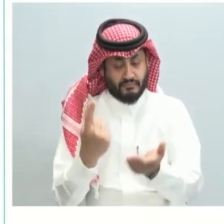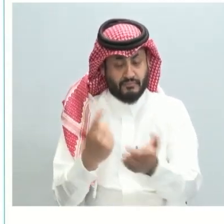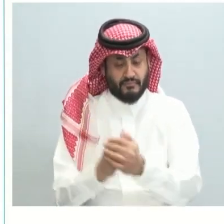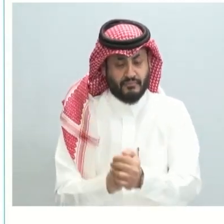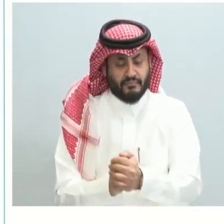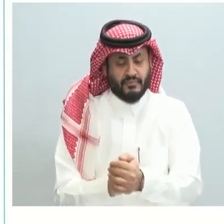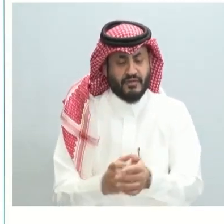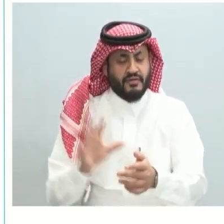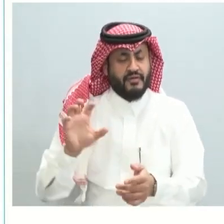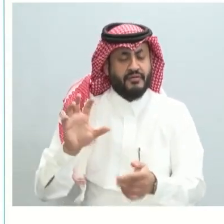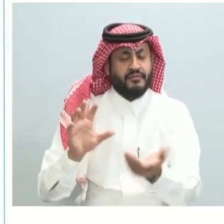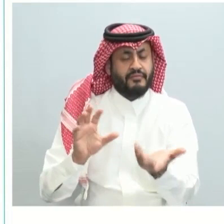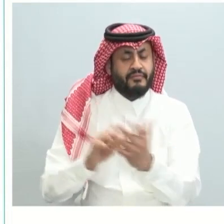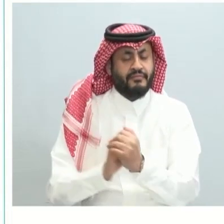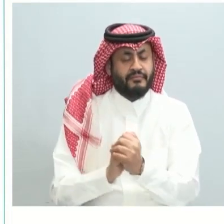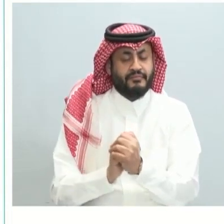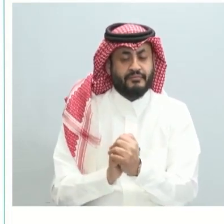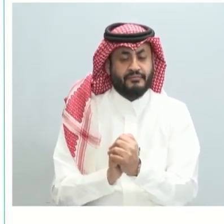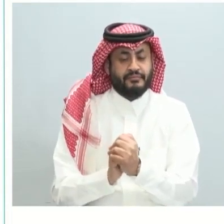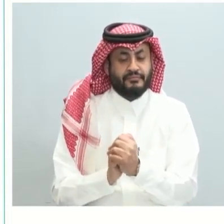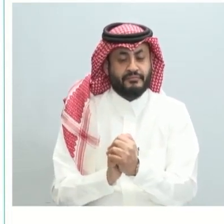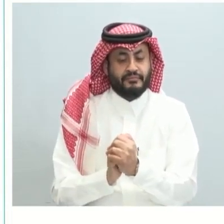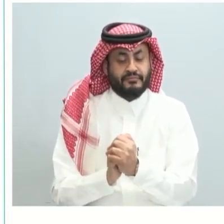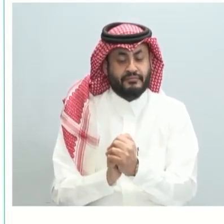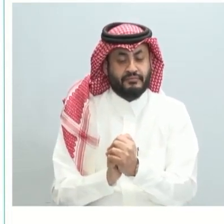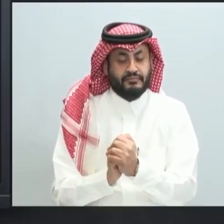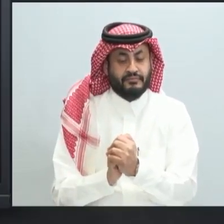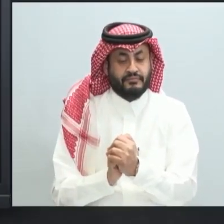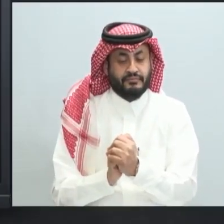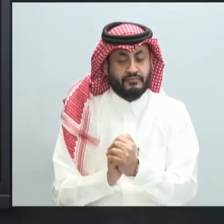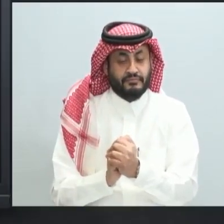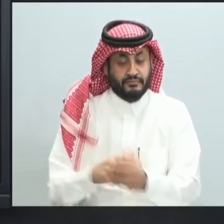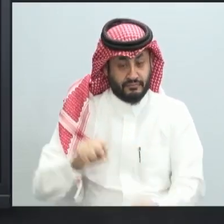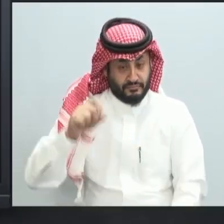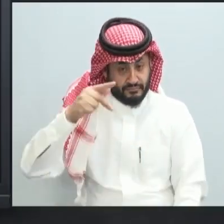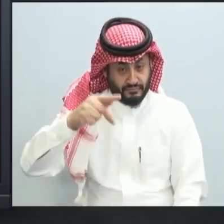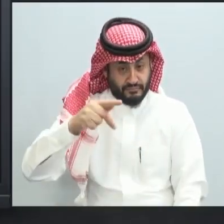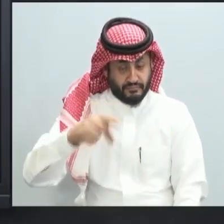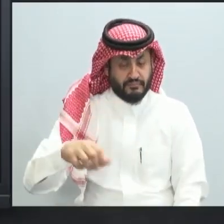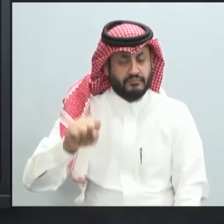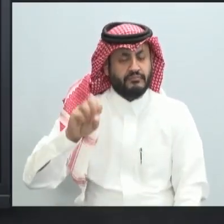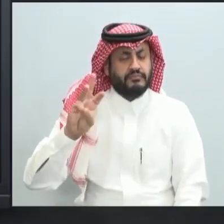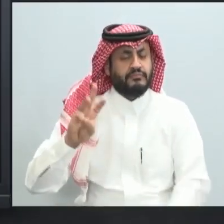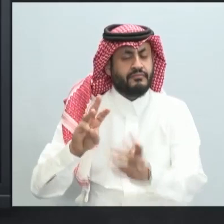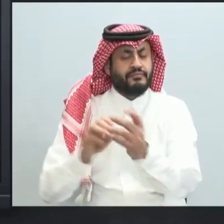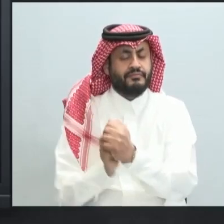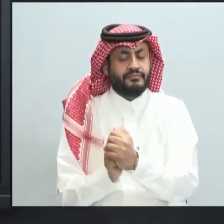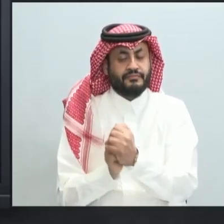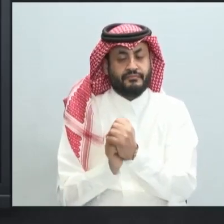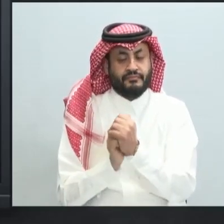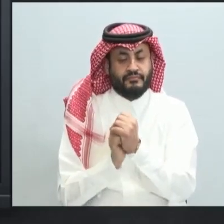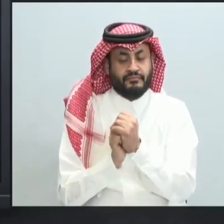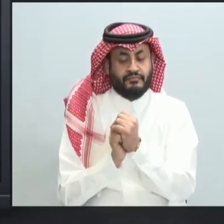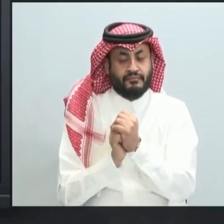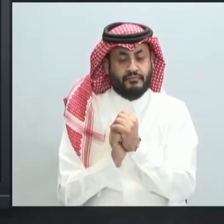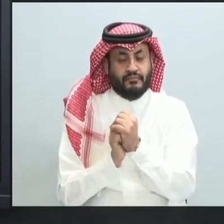And what do you think we should complete it or fill it in with? Should we fill it in with S and P or S